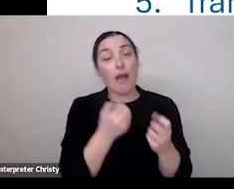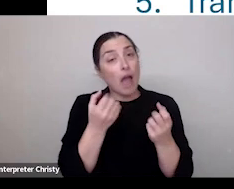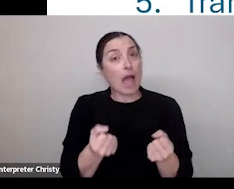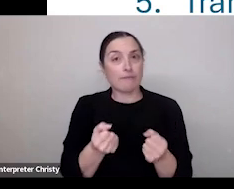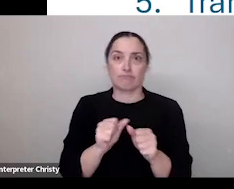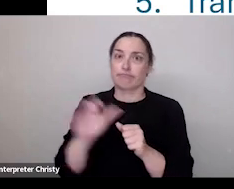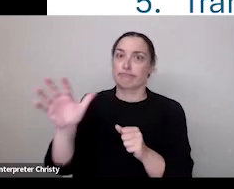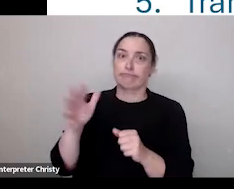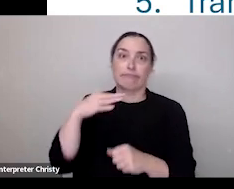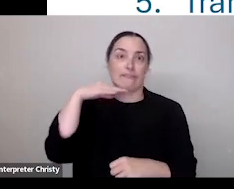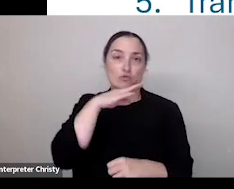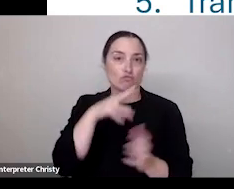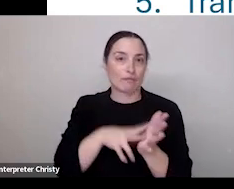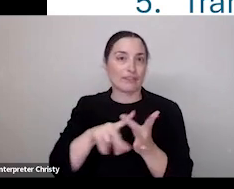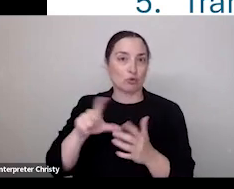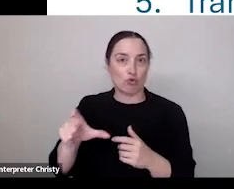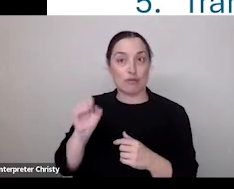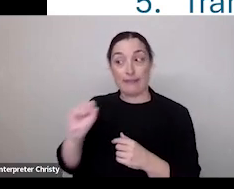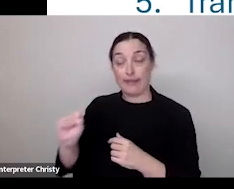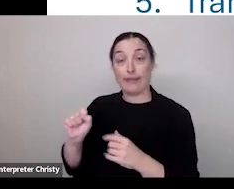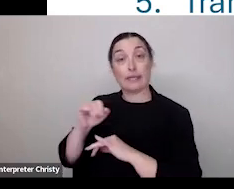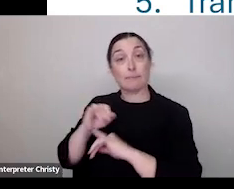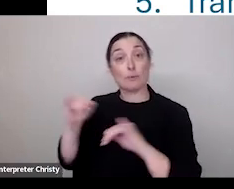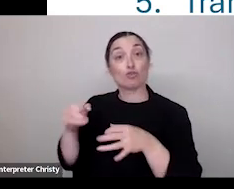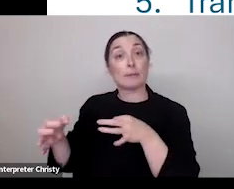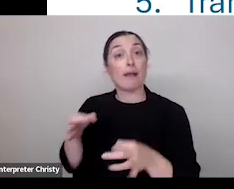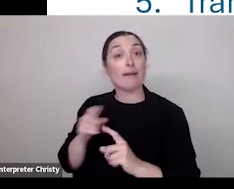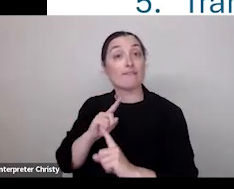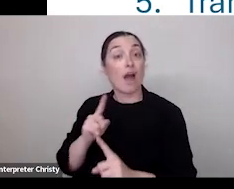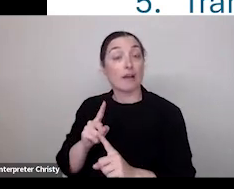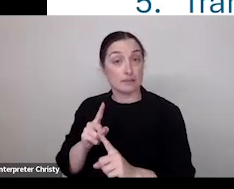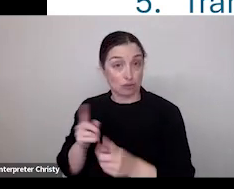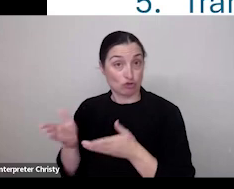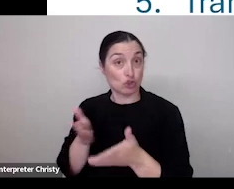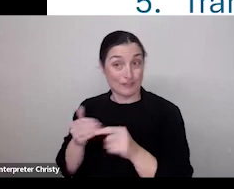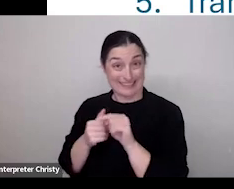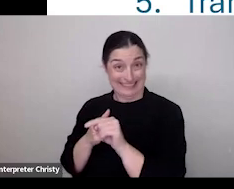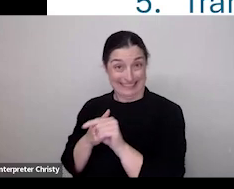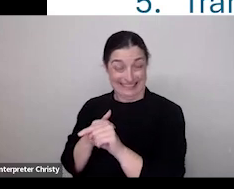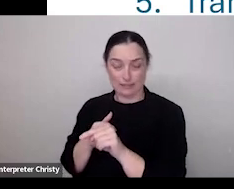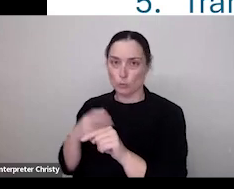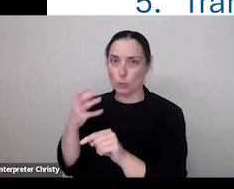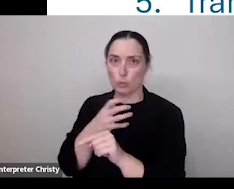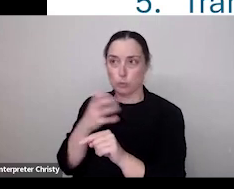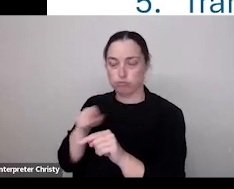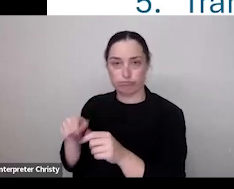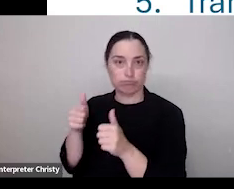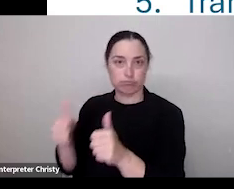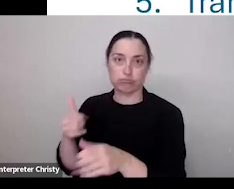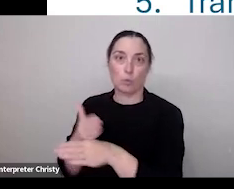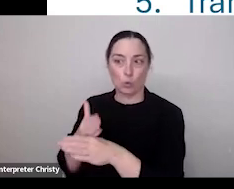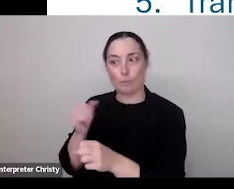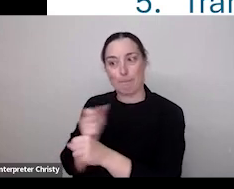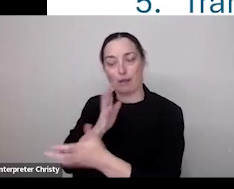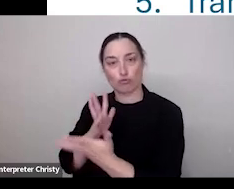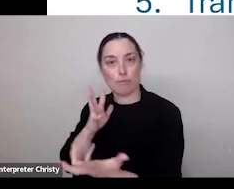Victorian colleagues have done in their emergency planning advice service, where they've embedded person-centered emergency preparedness to tailoring emergency preparedness